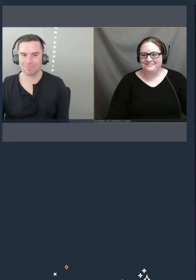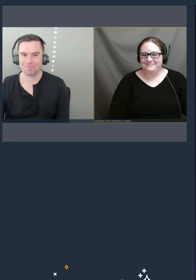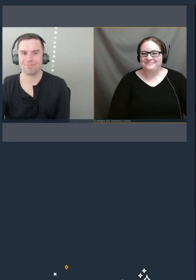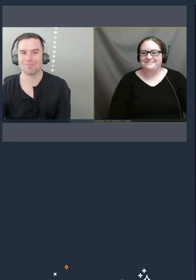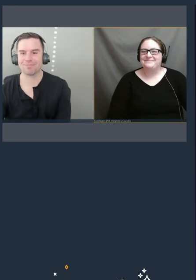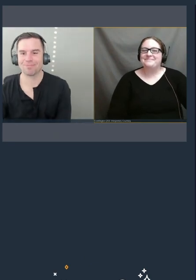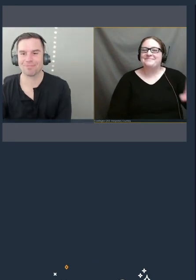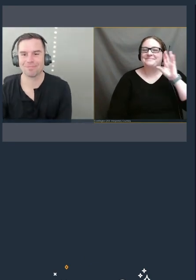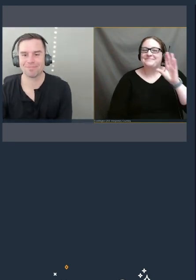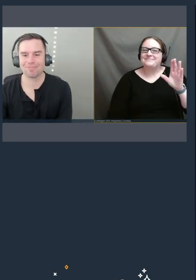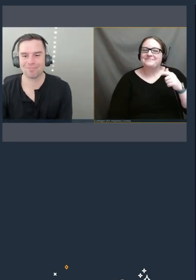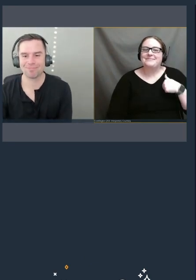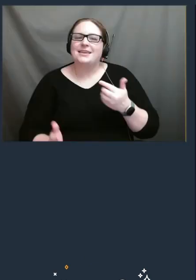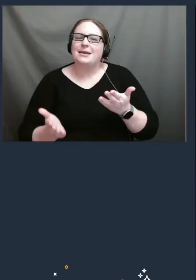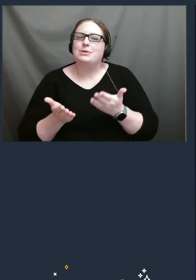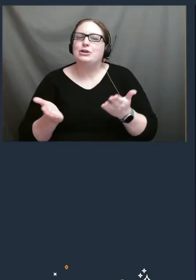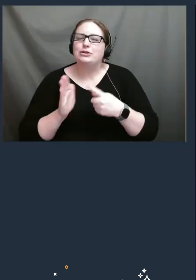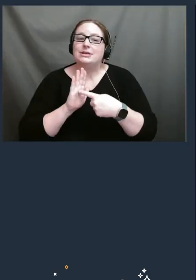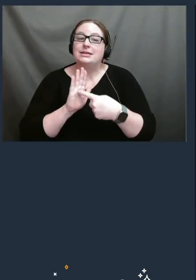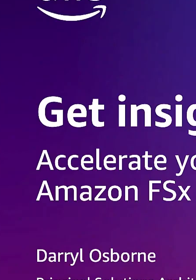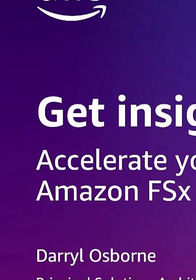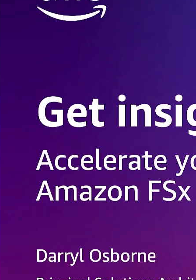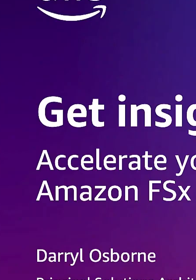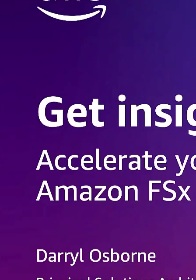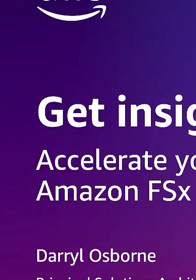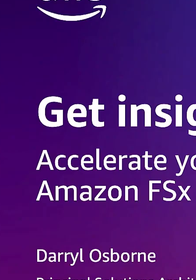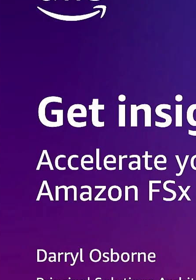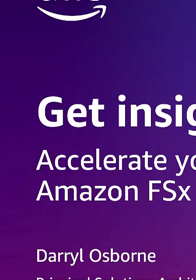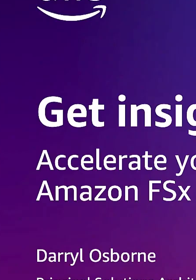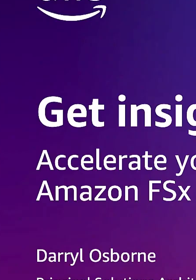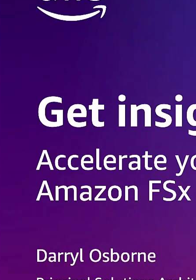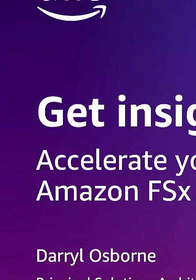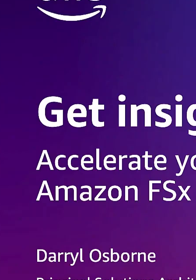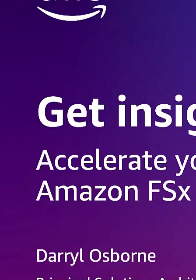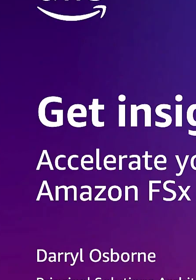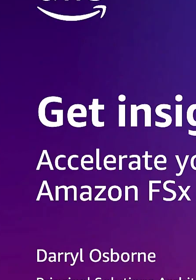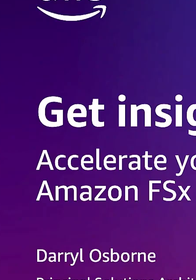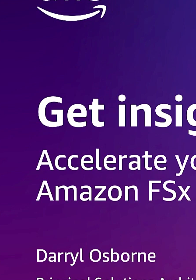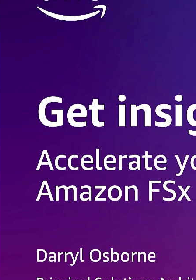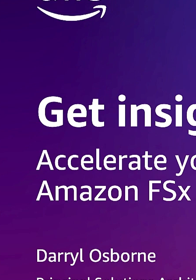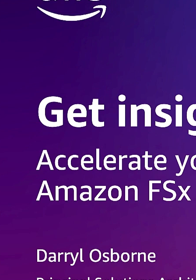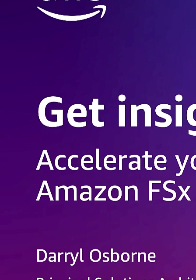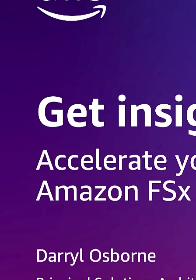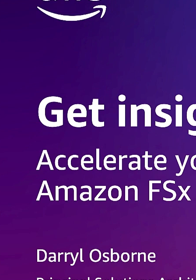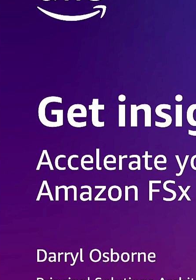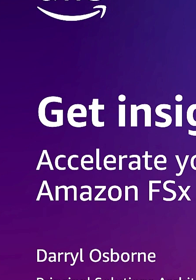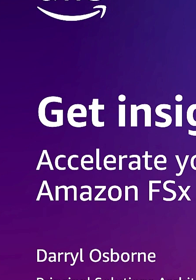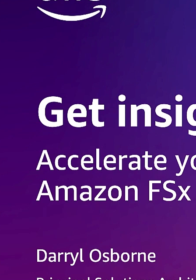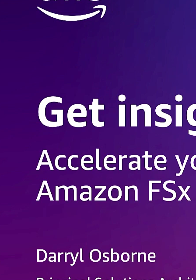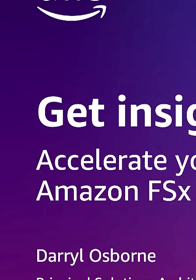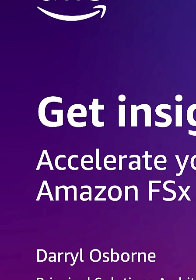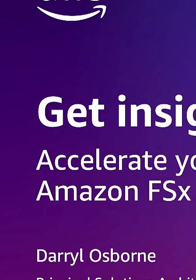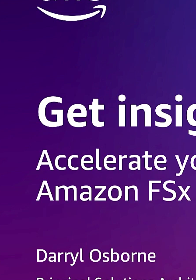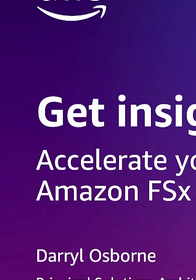I'm here to demonstrate accelerating S3 data lakes using FSx for Lustre.